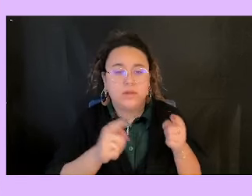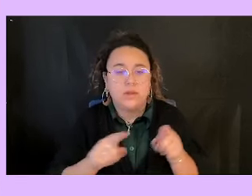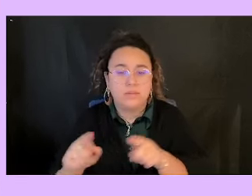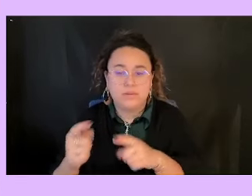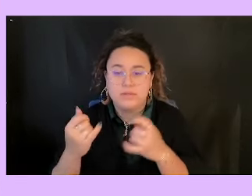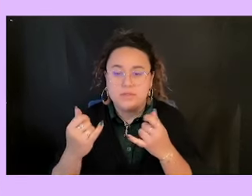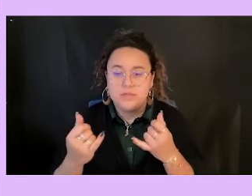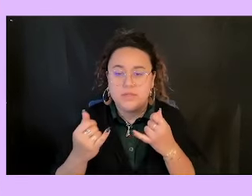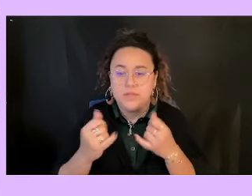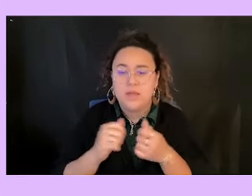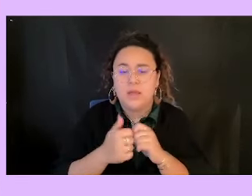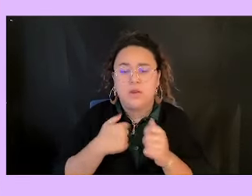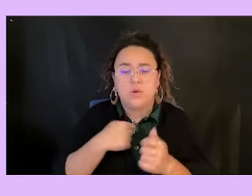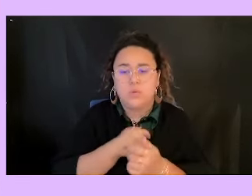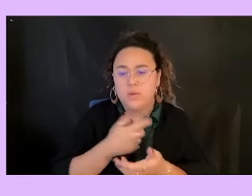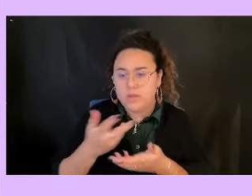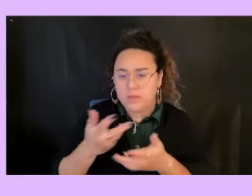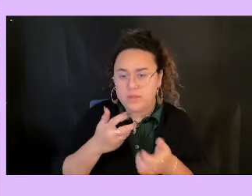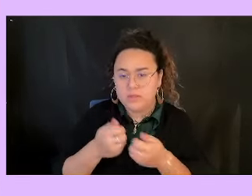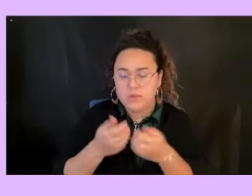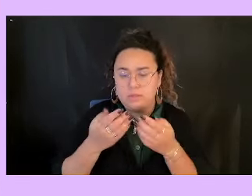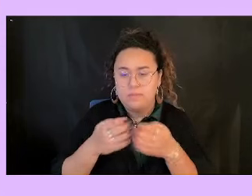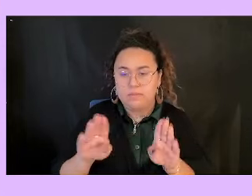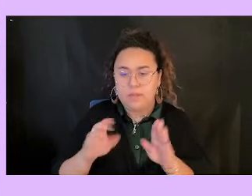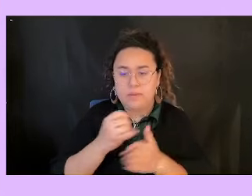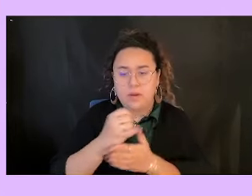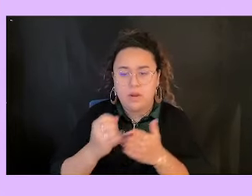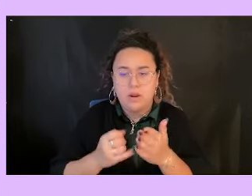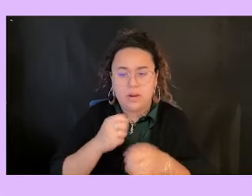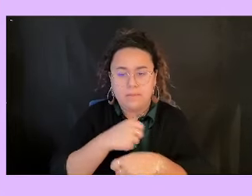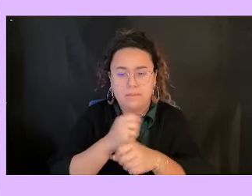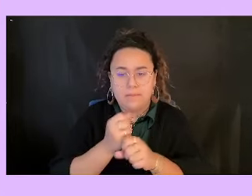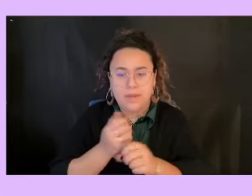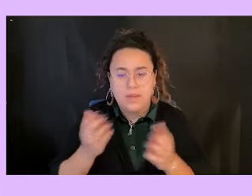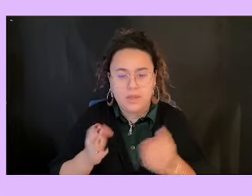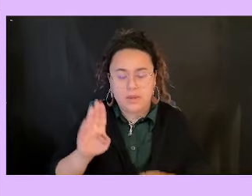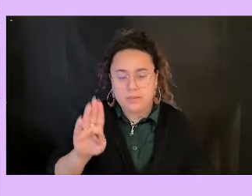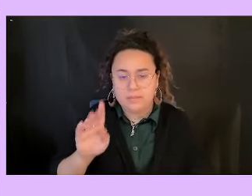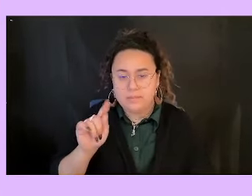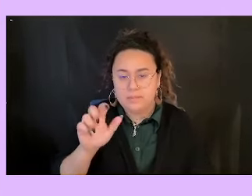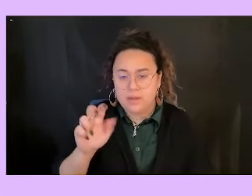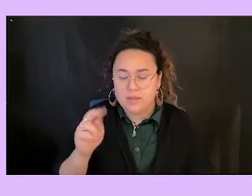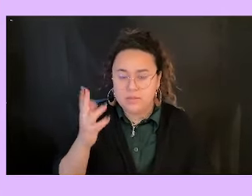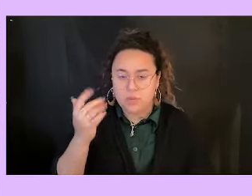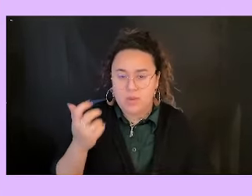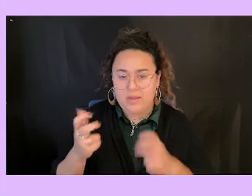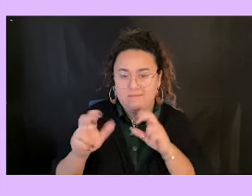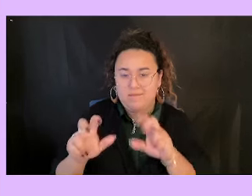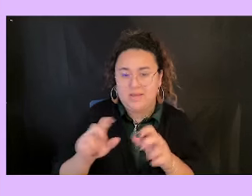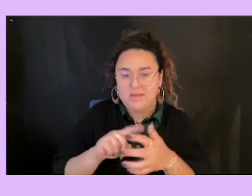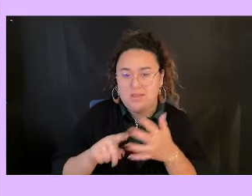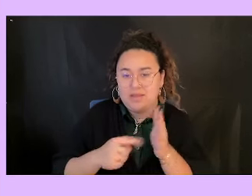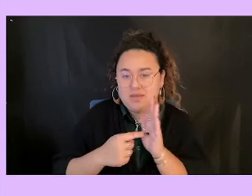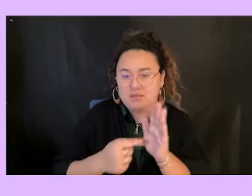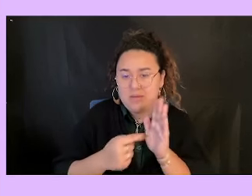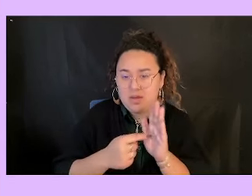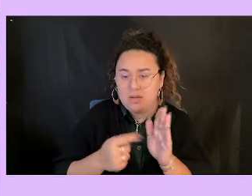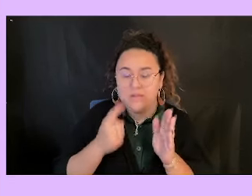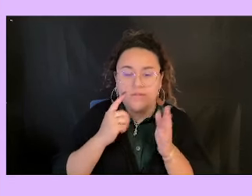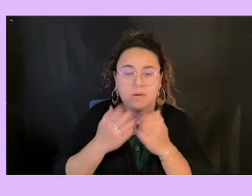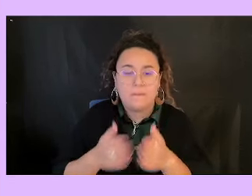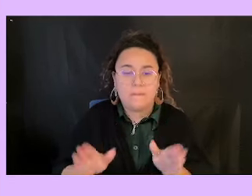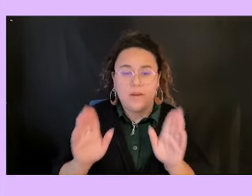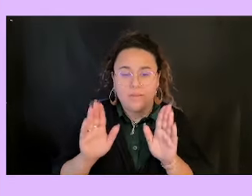we engage with public art making in Boston, and why is the investment in these models of public art as public